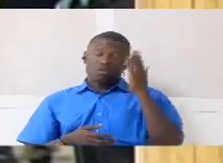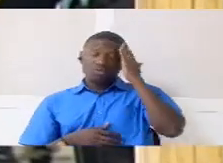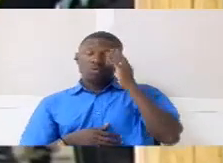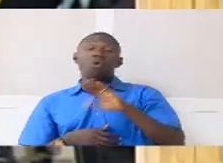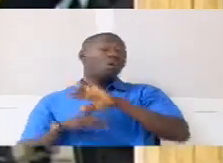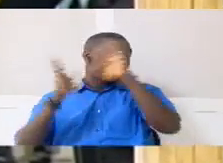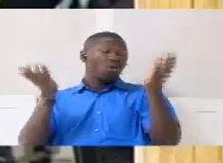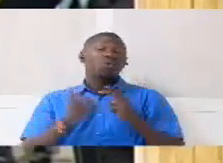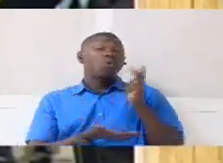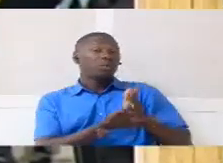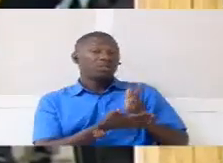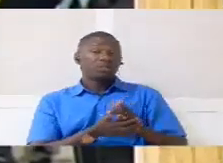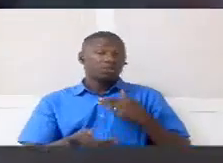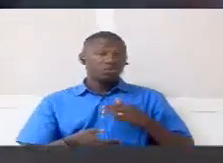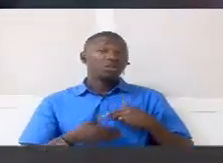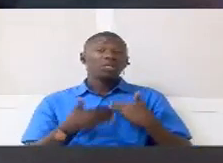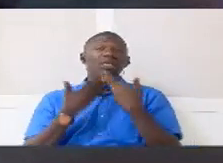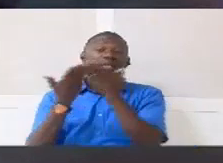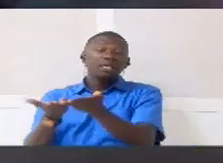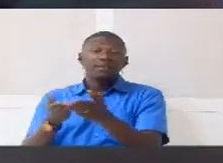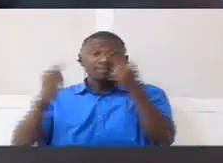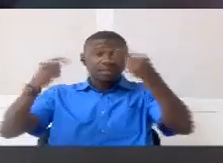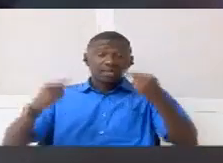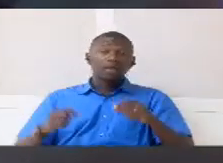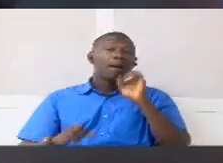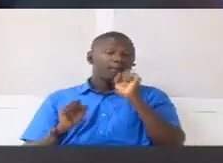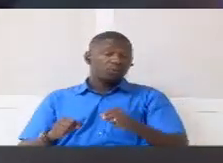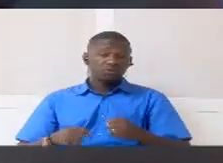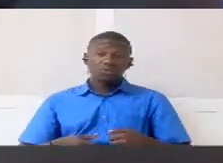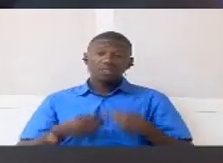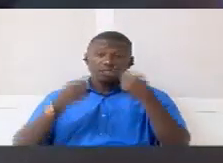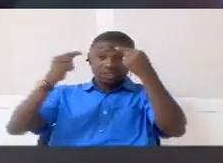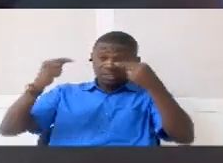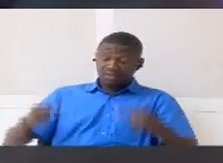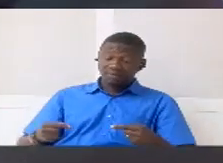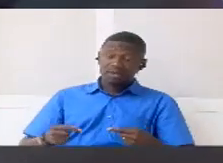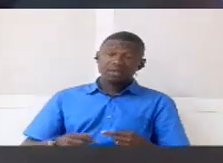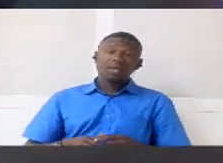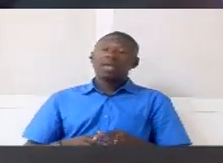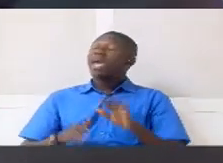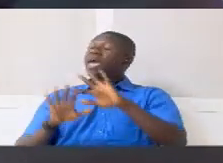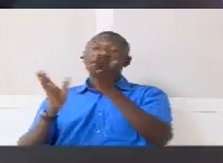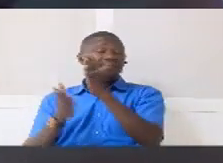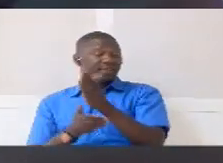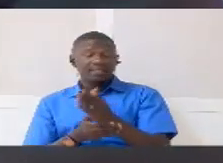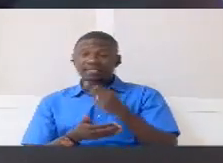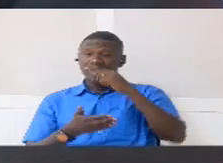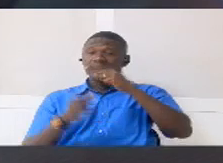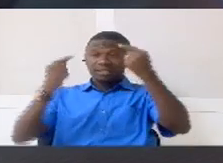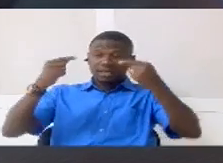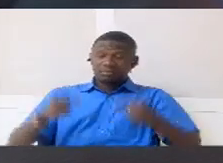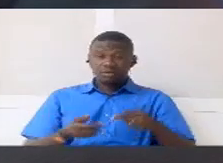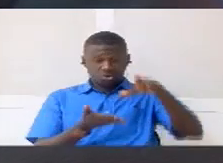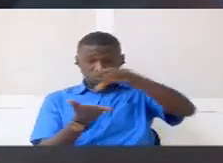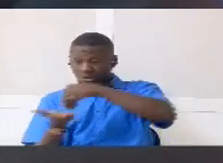who give statements can testify, every statement collected will assist us